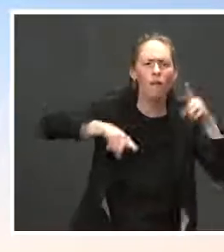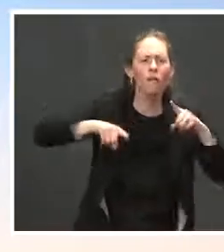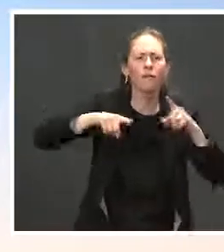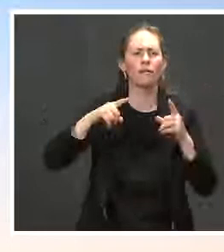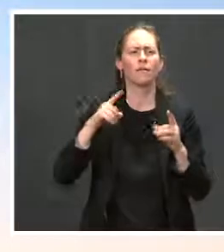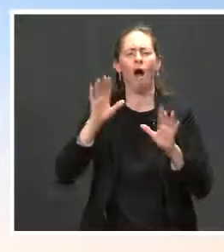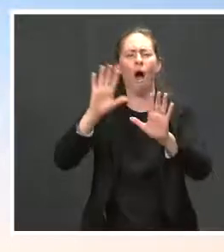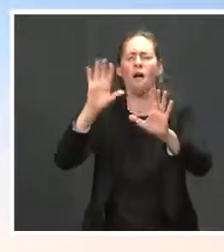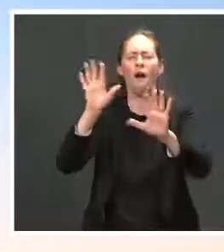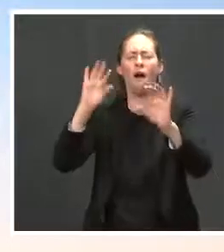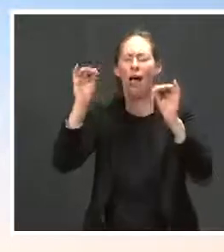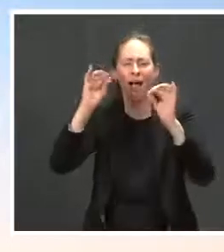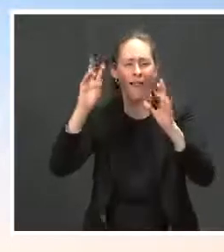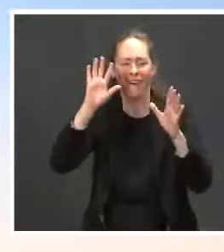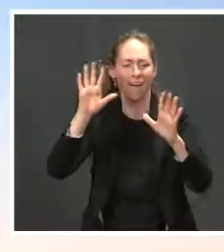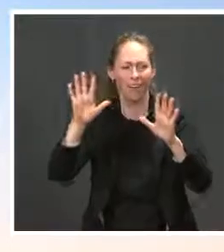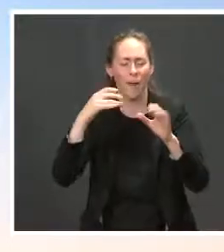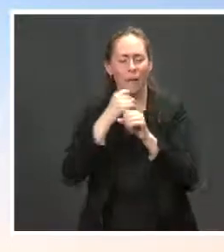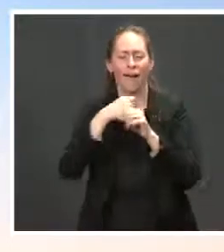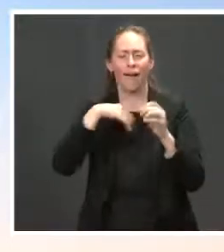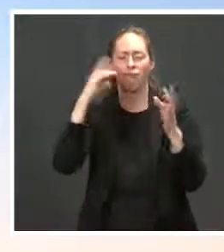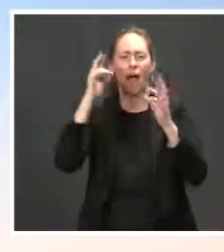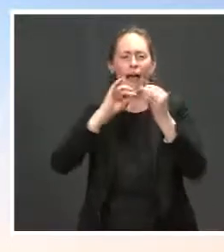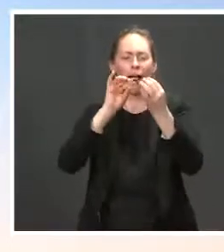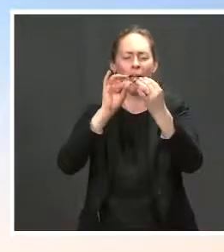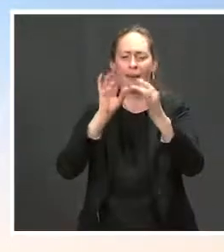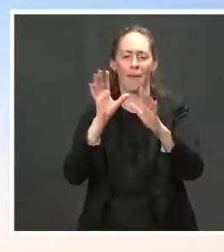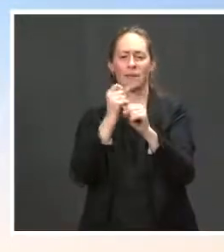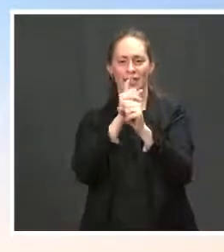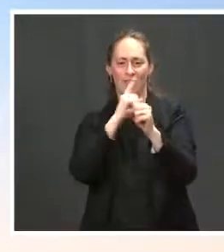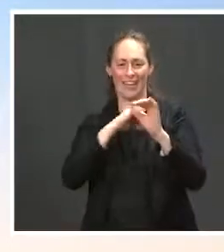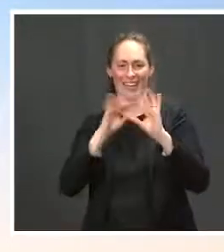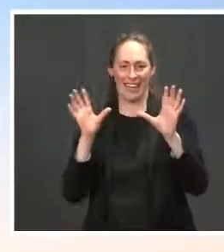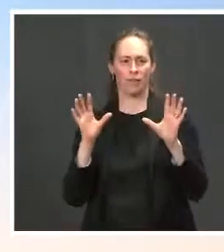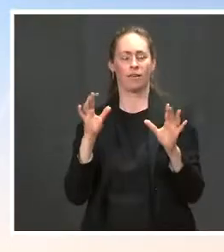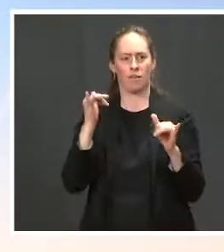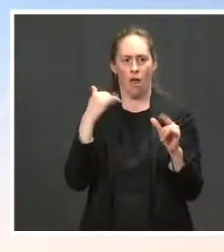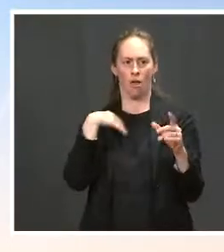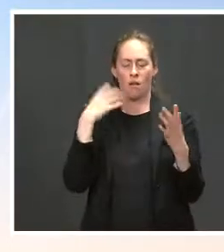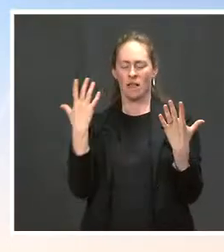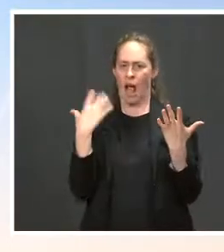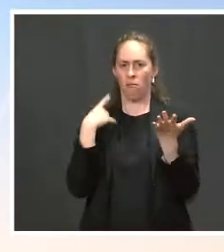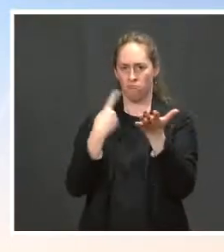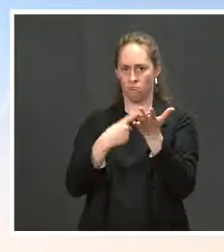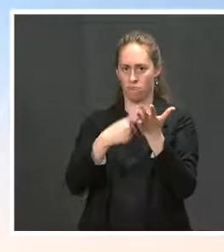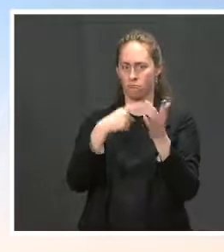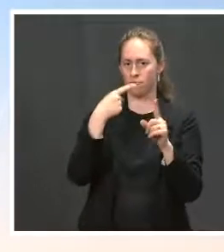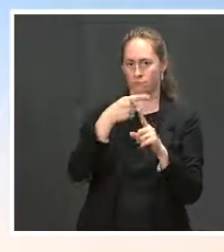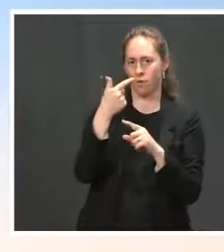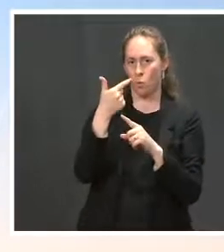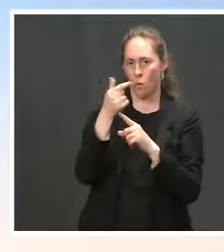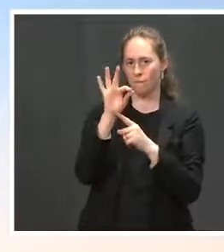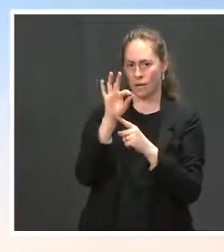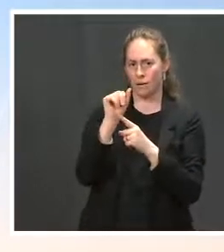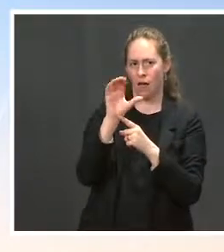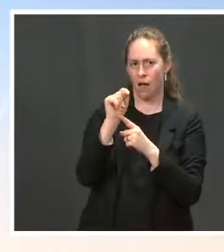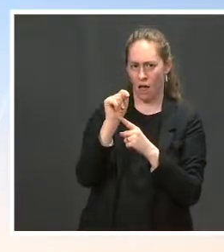okay. I just wanted to make sure I was answering the right question. No, on the George Floyd Act, or this issue of police reform.